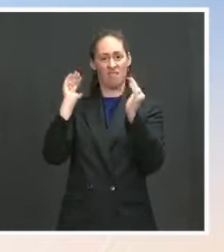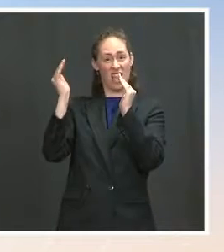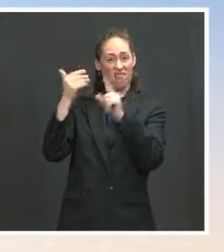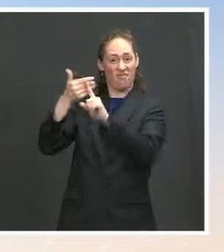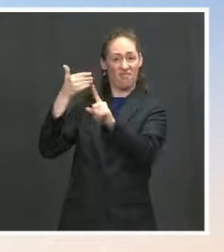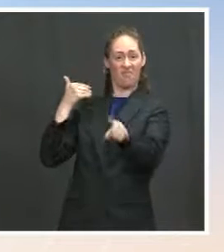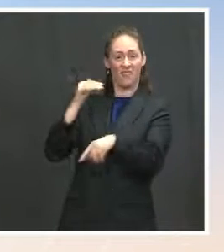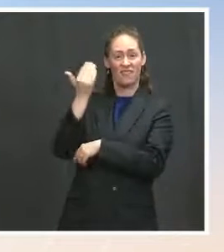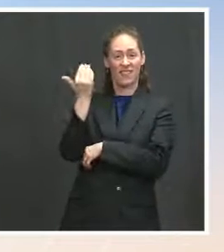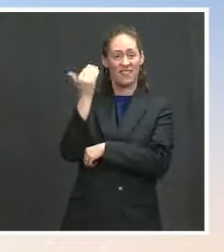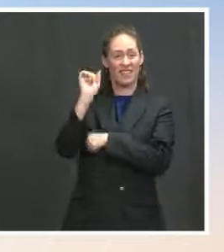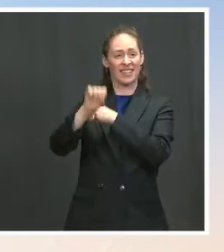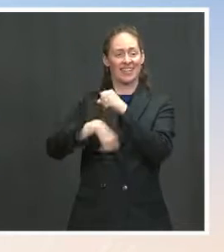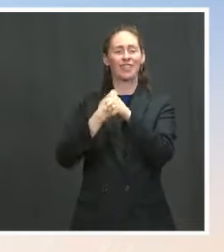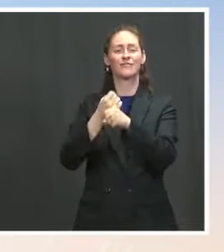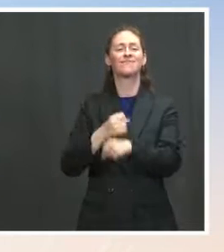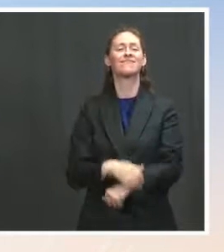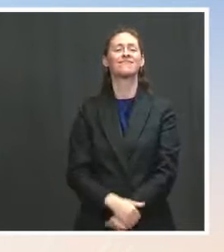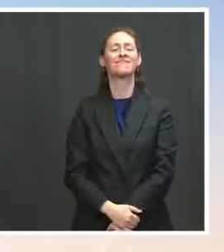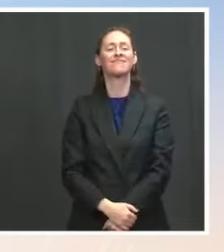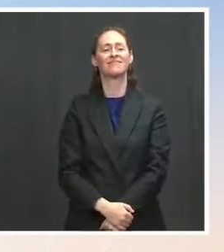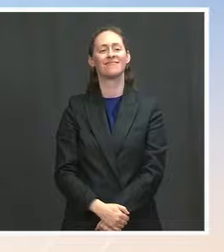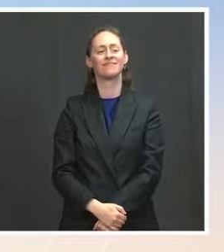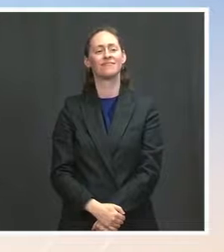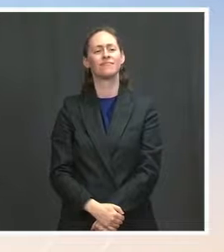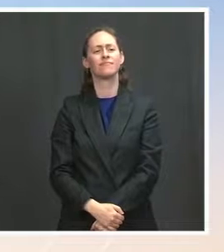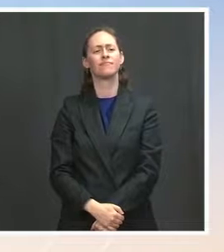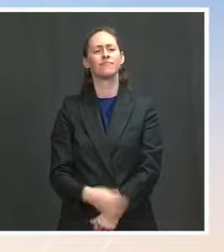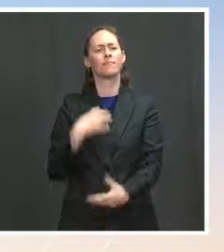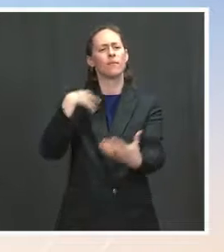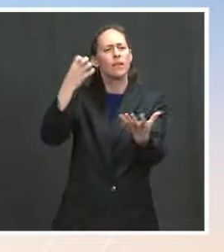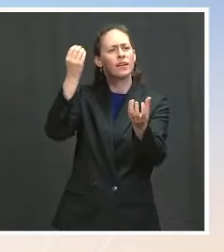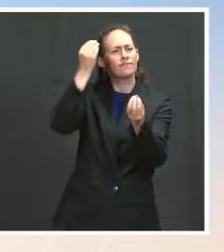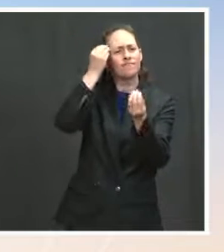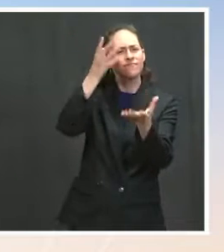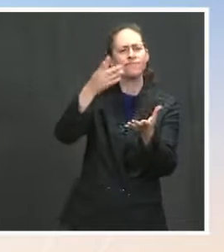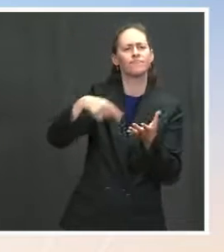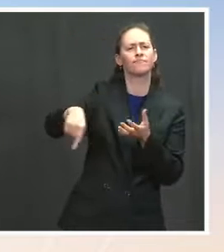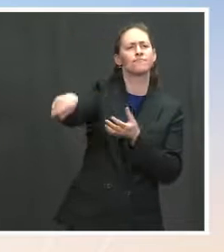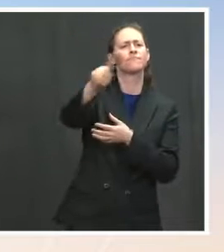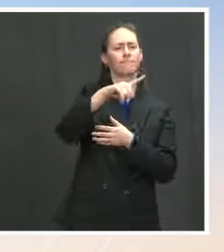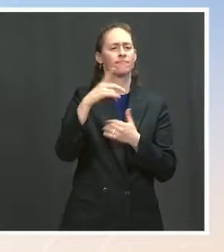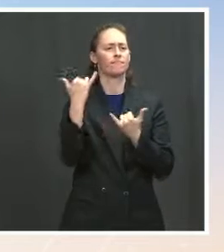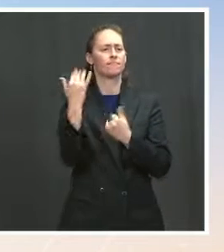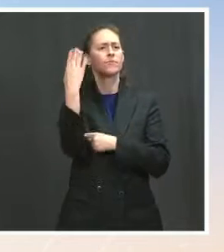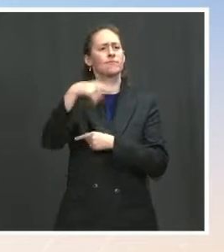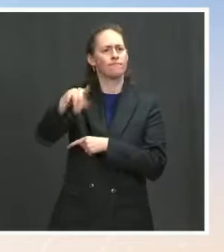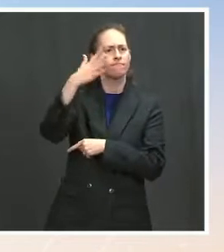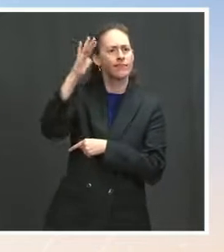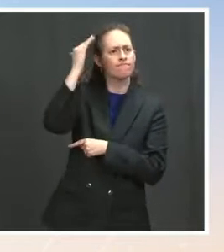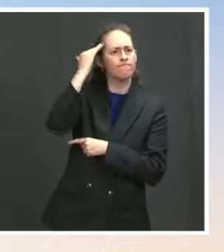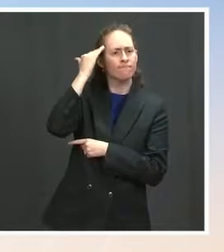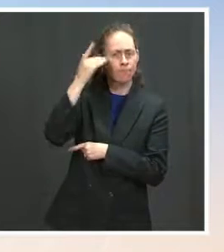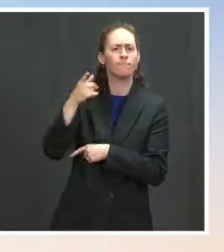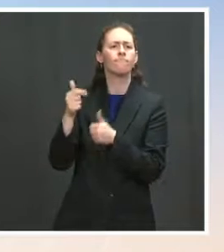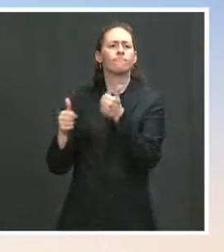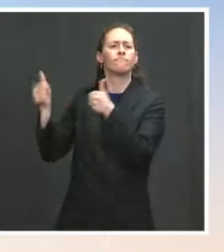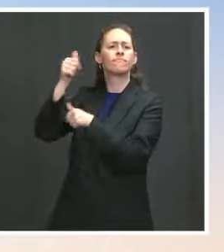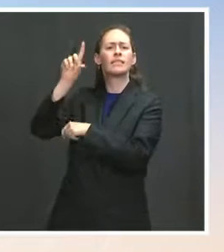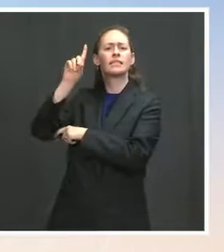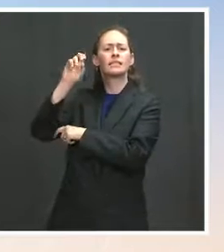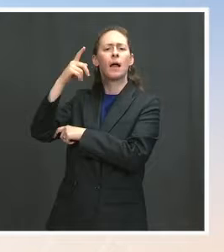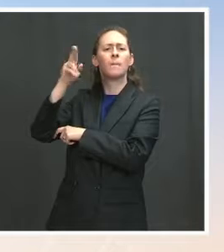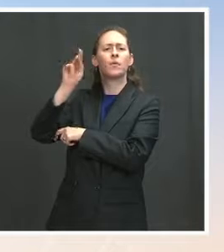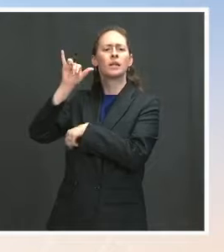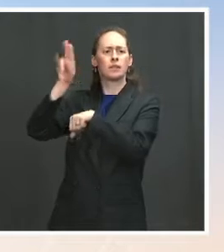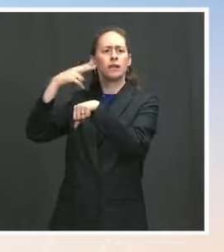Okay, I also wanted to note, which many of you saw this morning, that our Deputy National Security Advisor for Cyber, Ann Neuberger, who's been here a couple